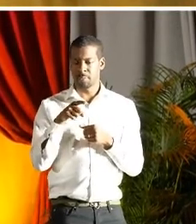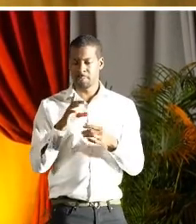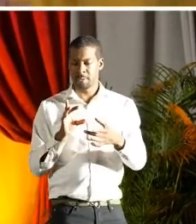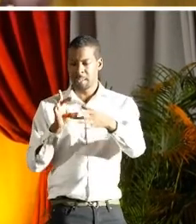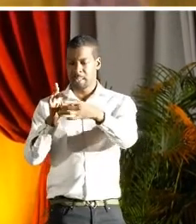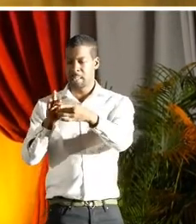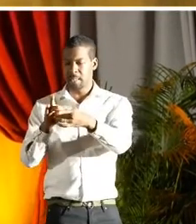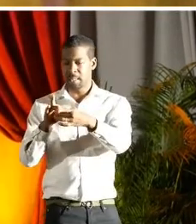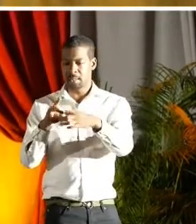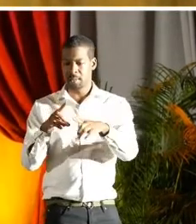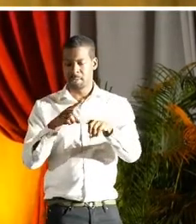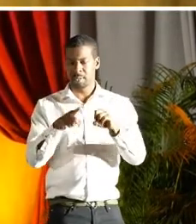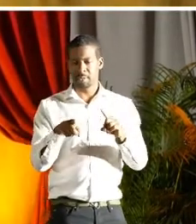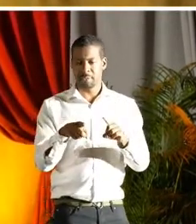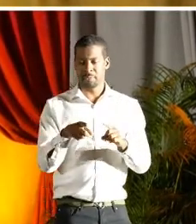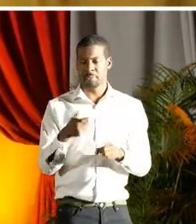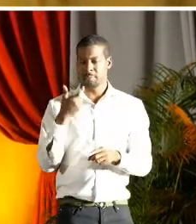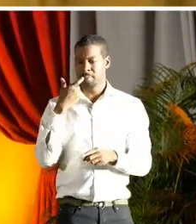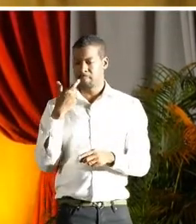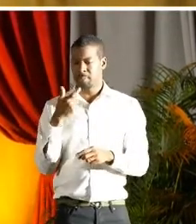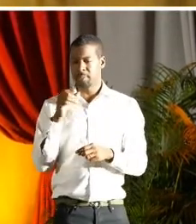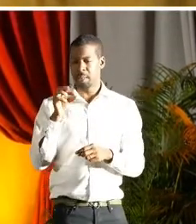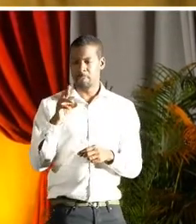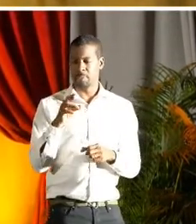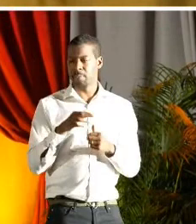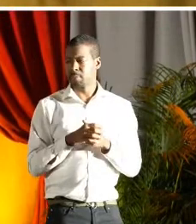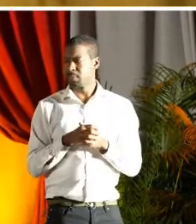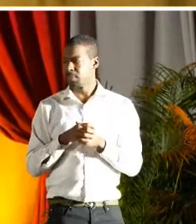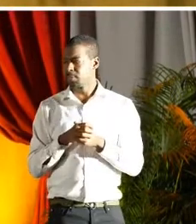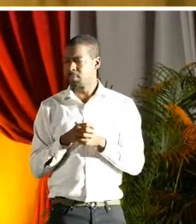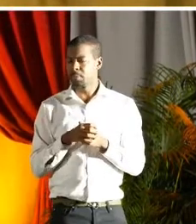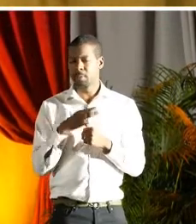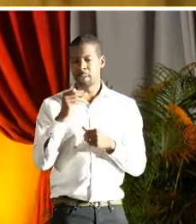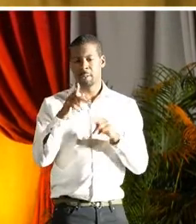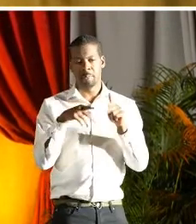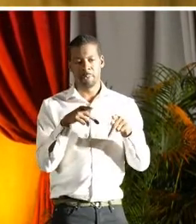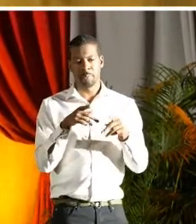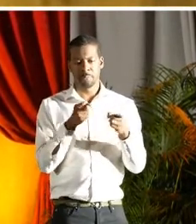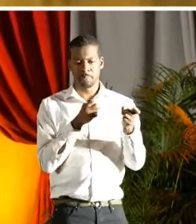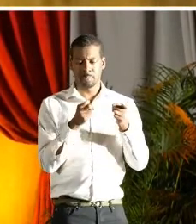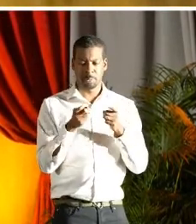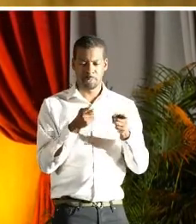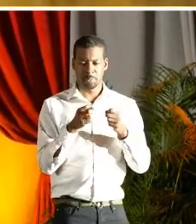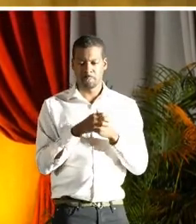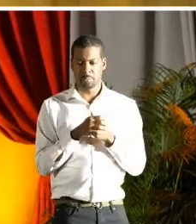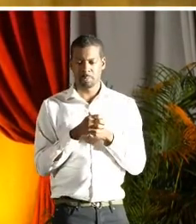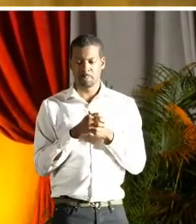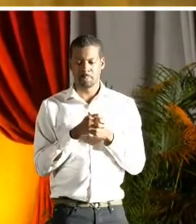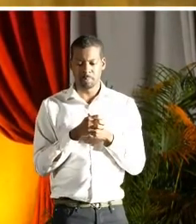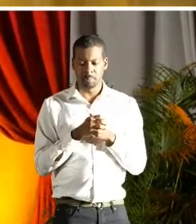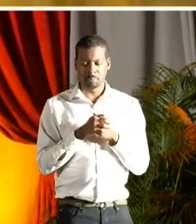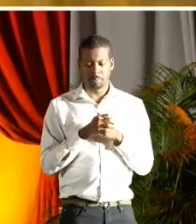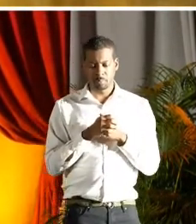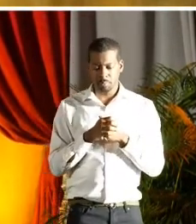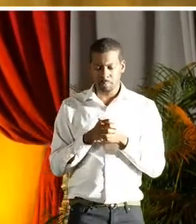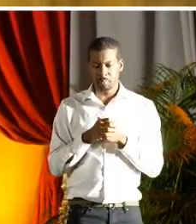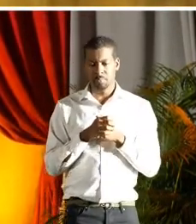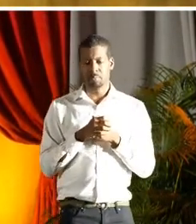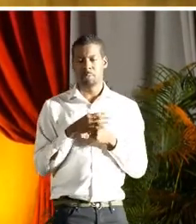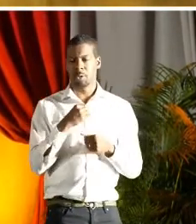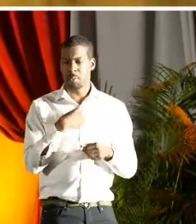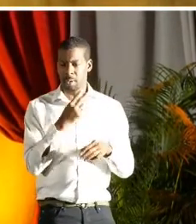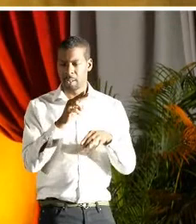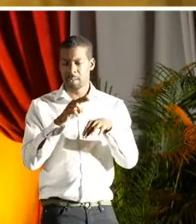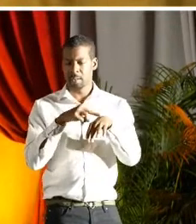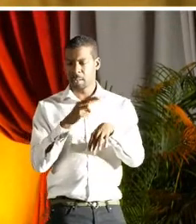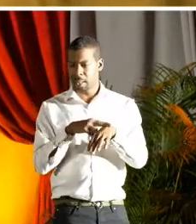you through different operators. And operators in different places were controlled by or were infiltrated by white